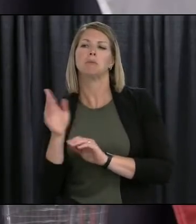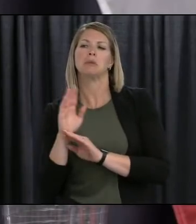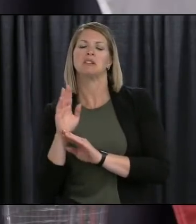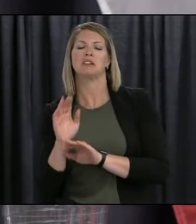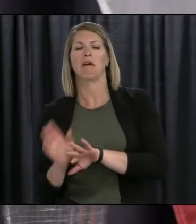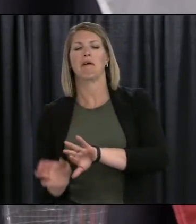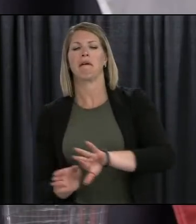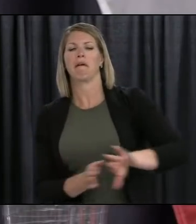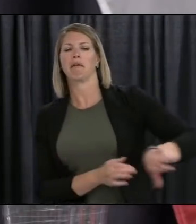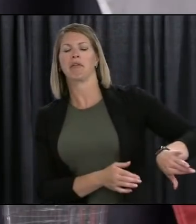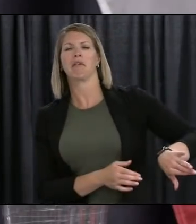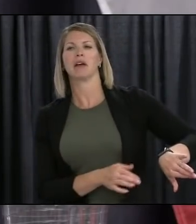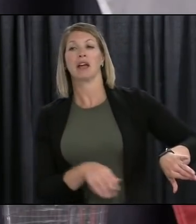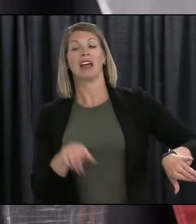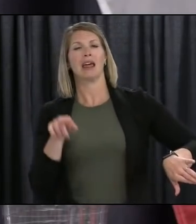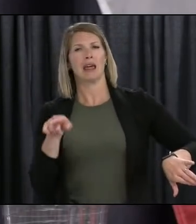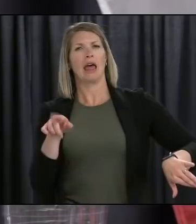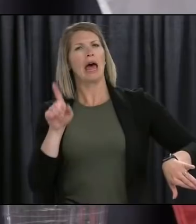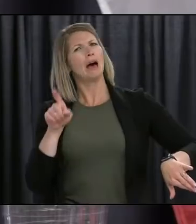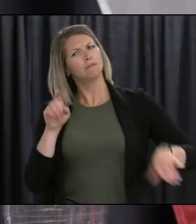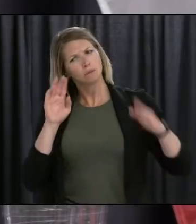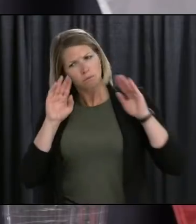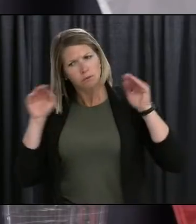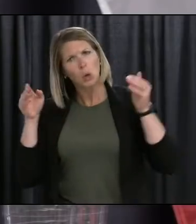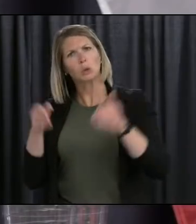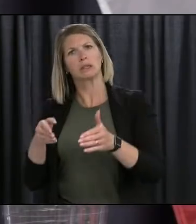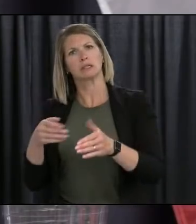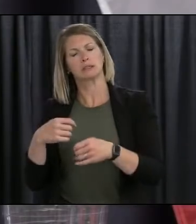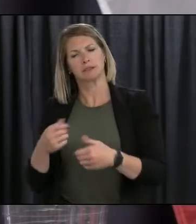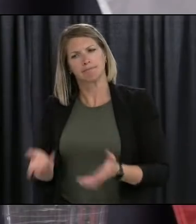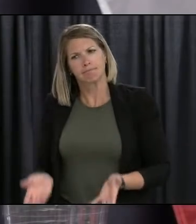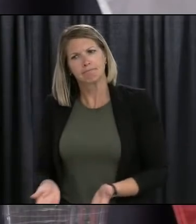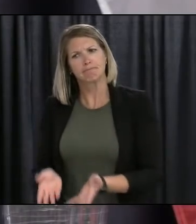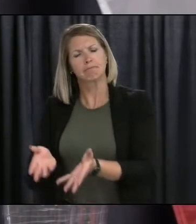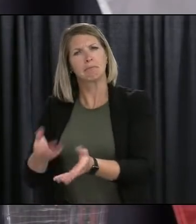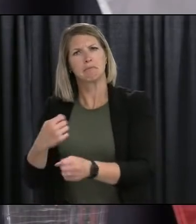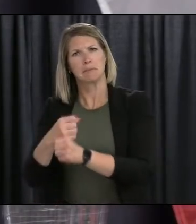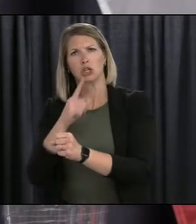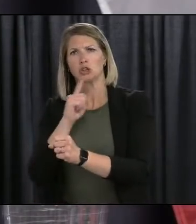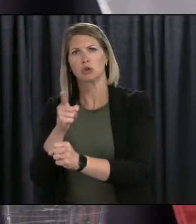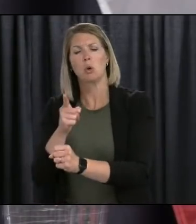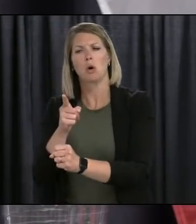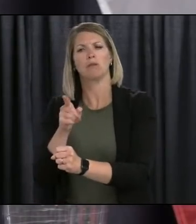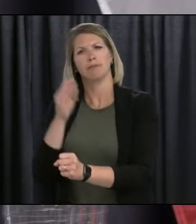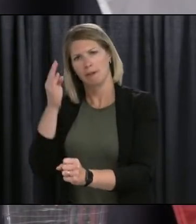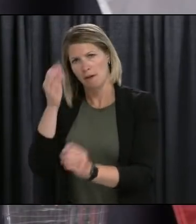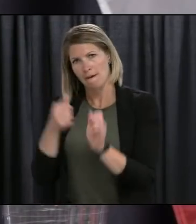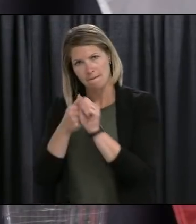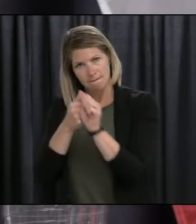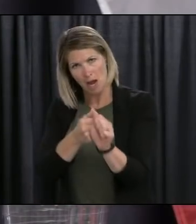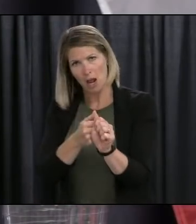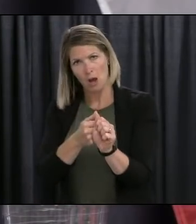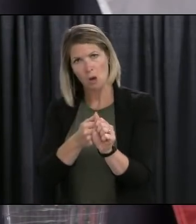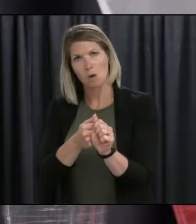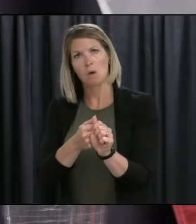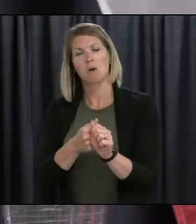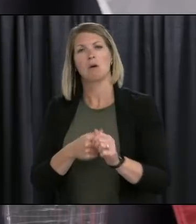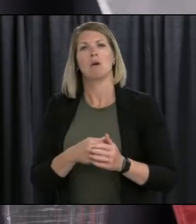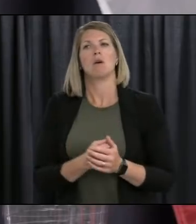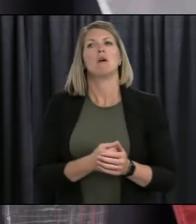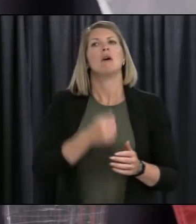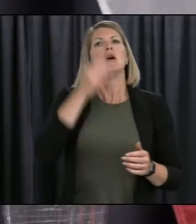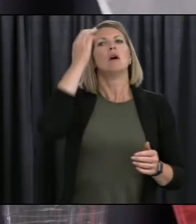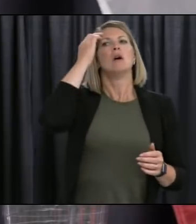those are our challenge. Equally, and not in necessarily this case of the bars, but there is